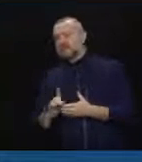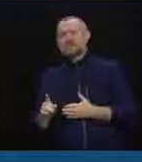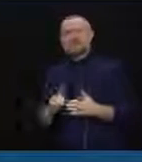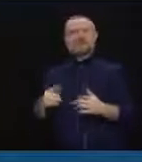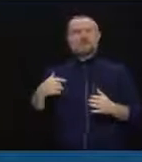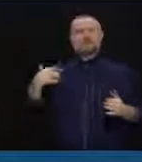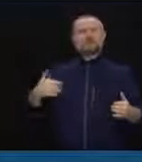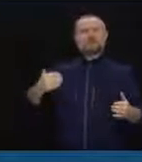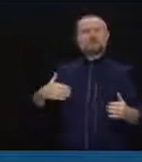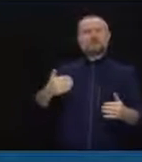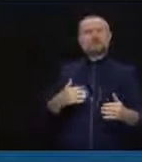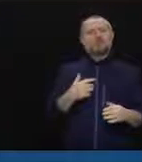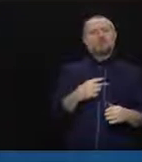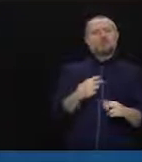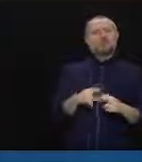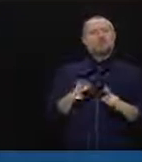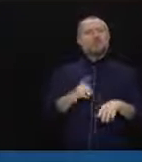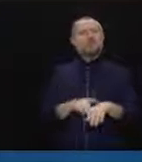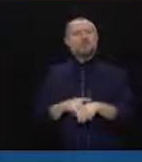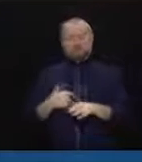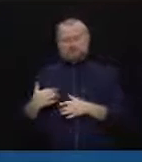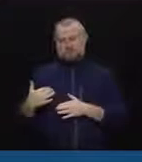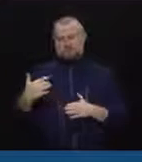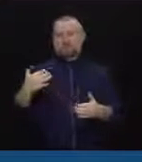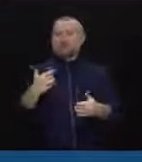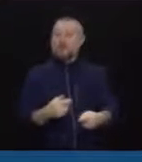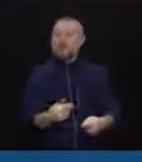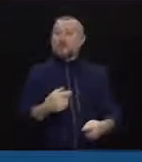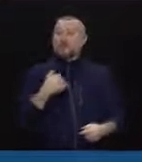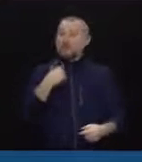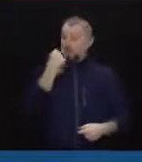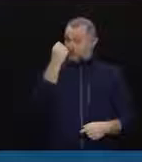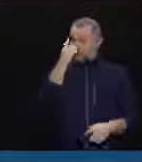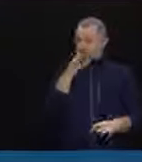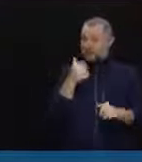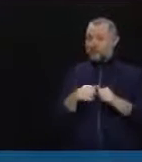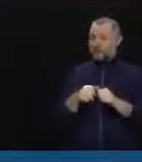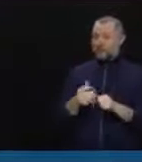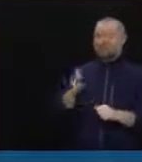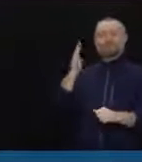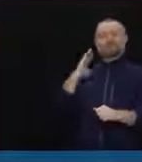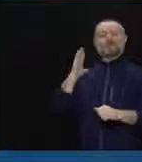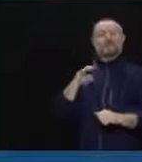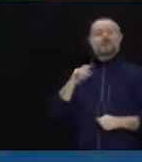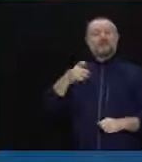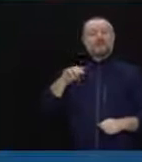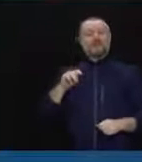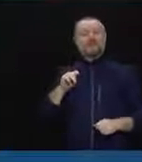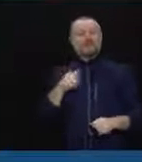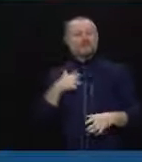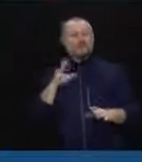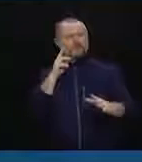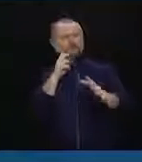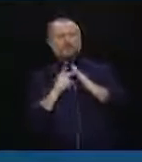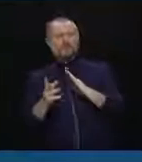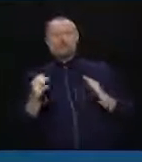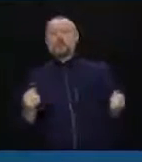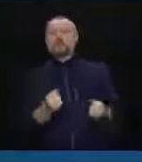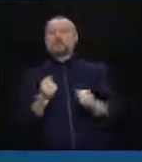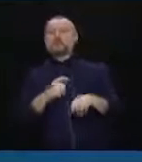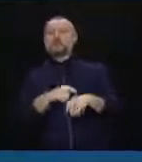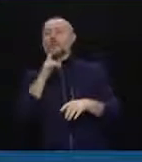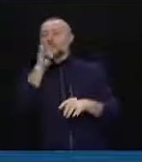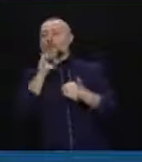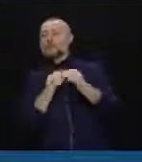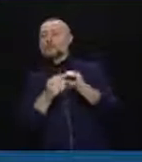our anticipation of a very serious winter surge, even back in September. I mean, I had been on the job just a month, and I wanted to make sure that we